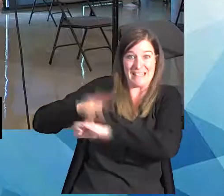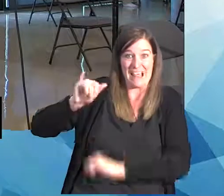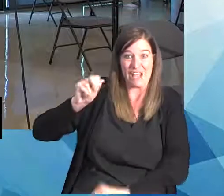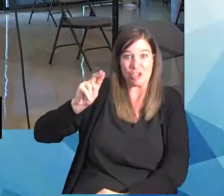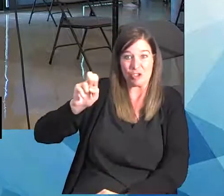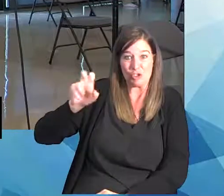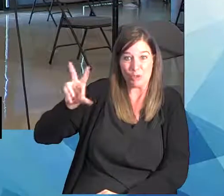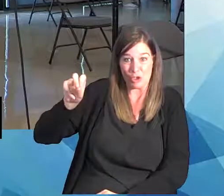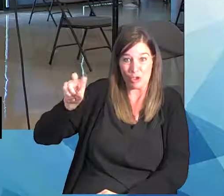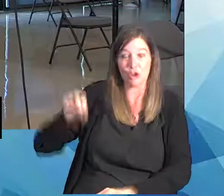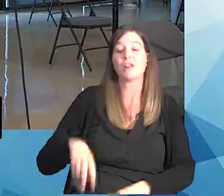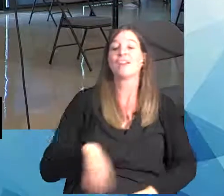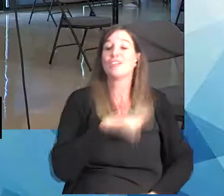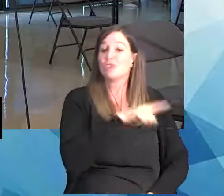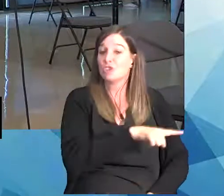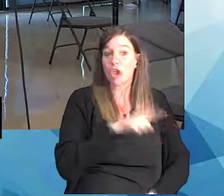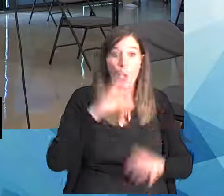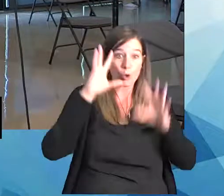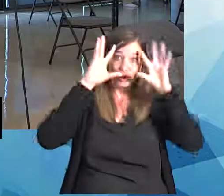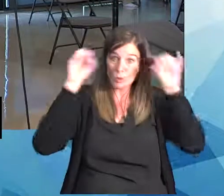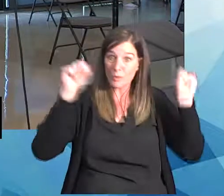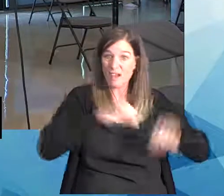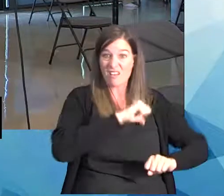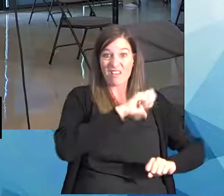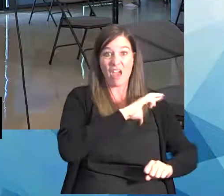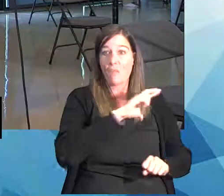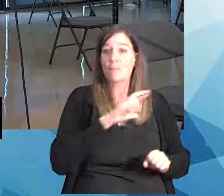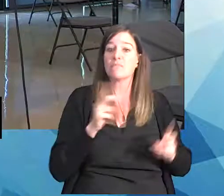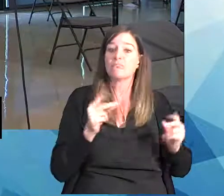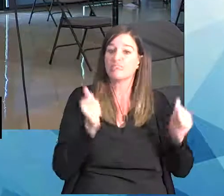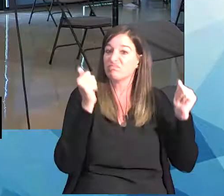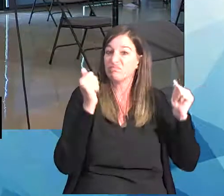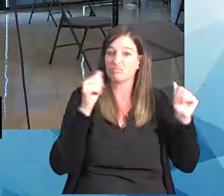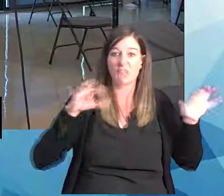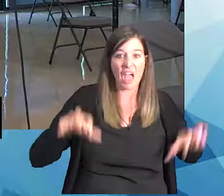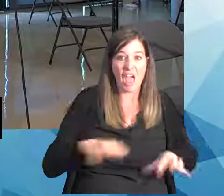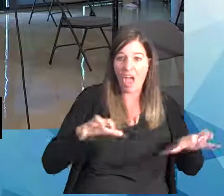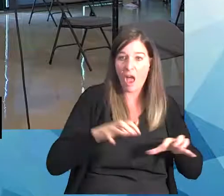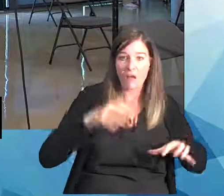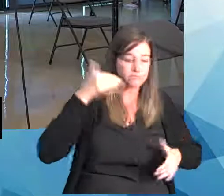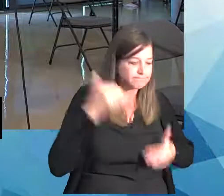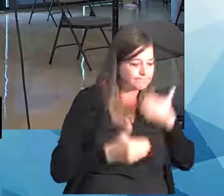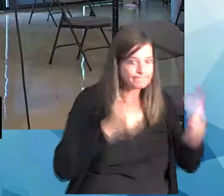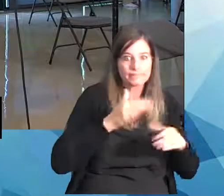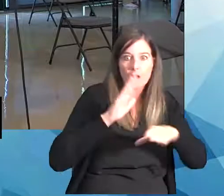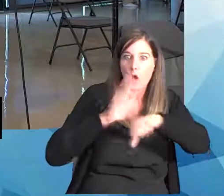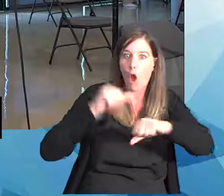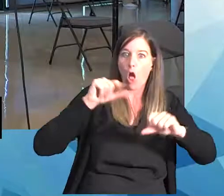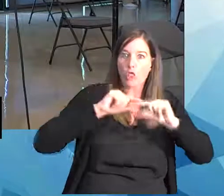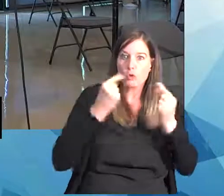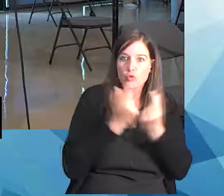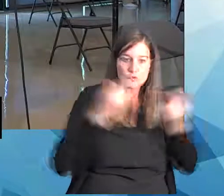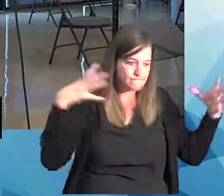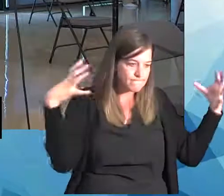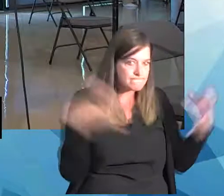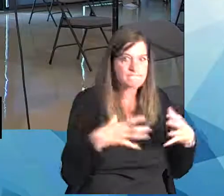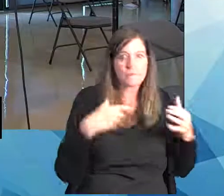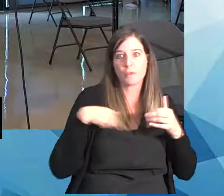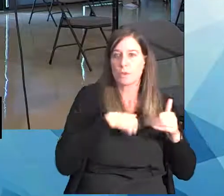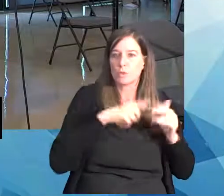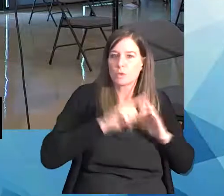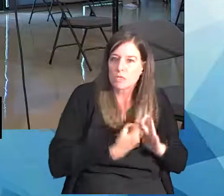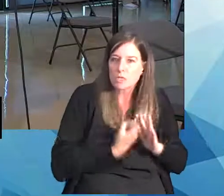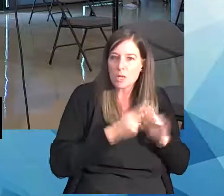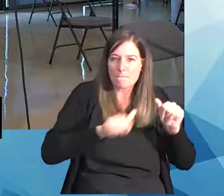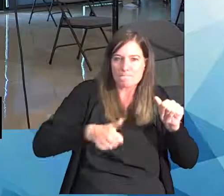horns and got the entire group together, and we started contingency planning for what does it look like